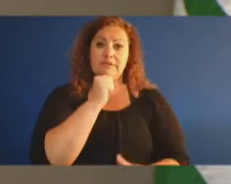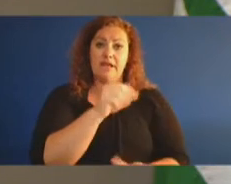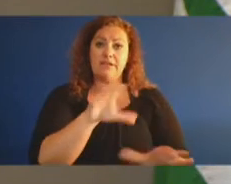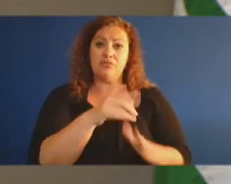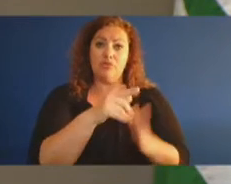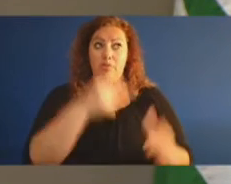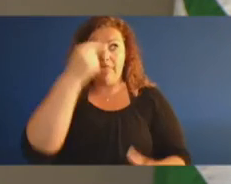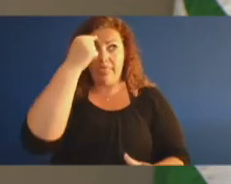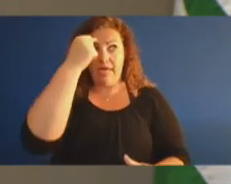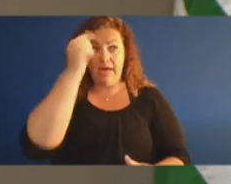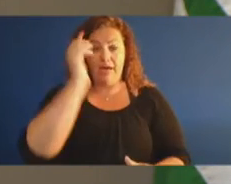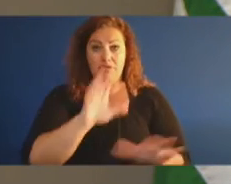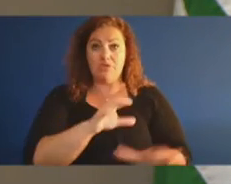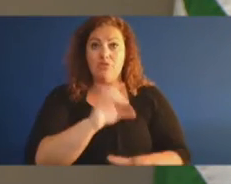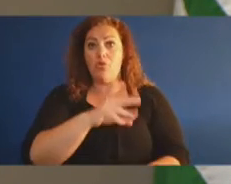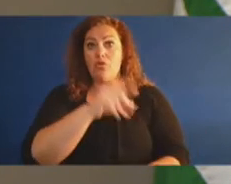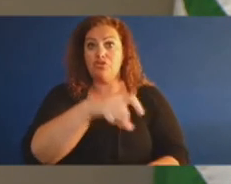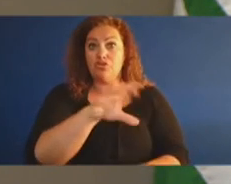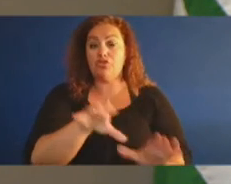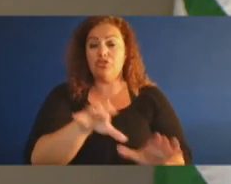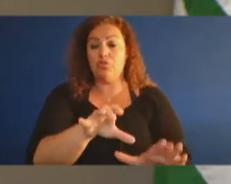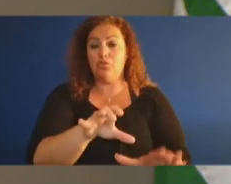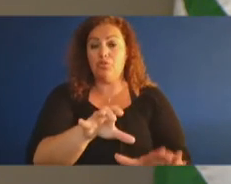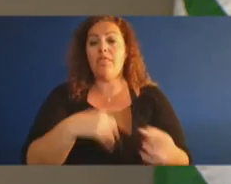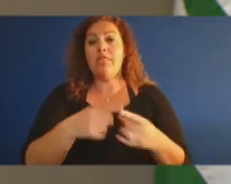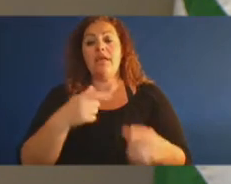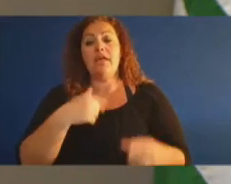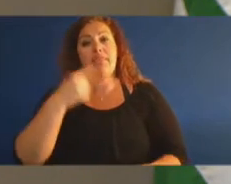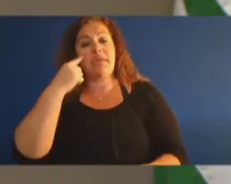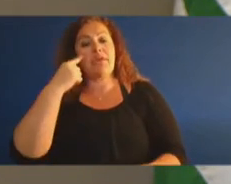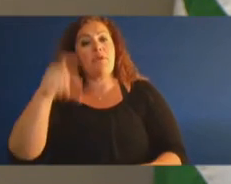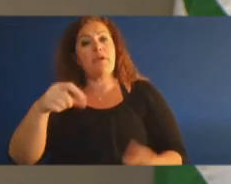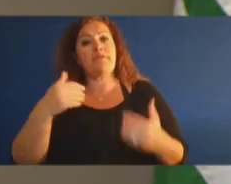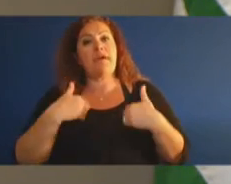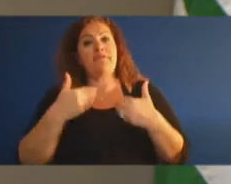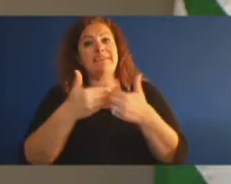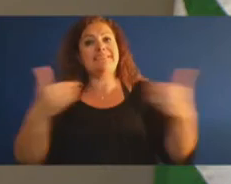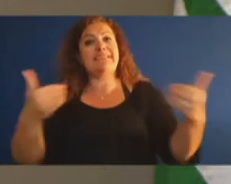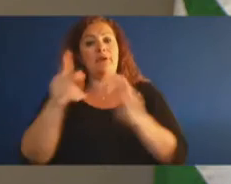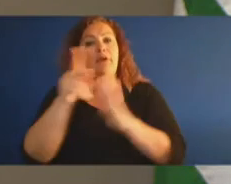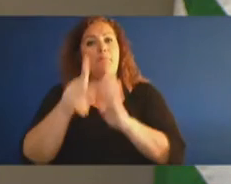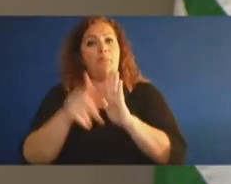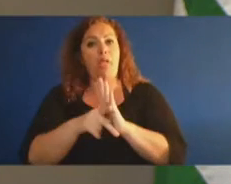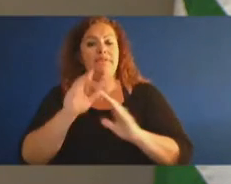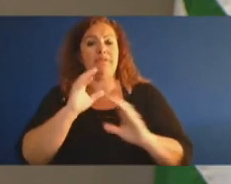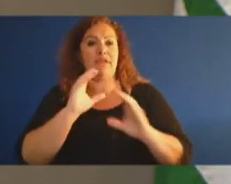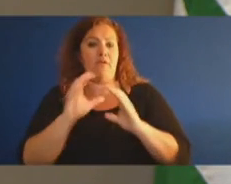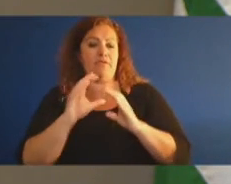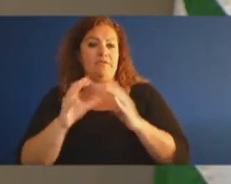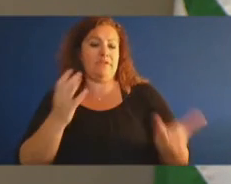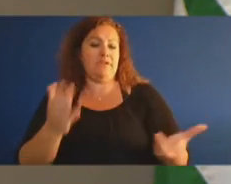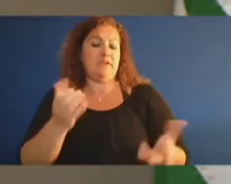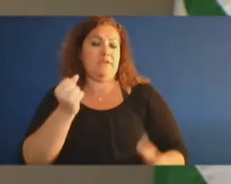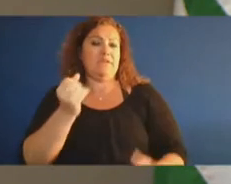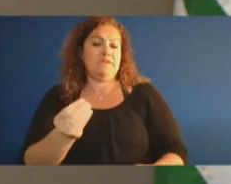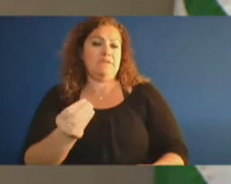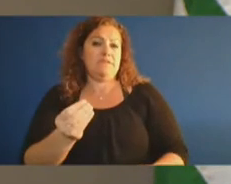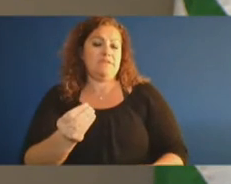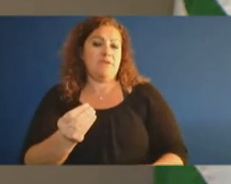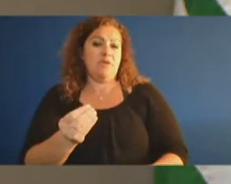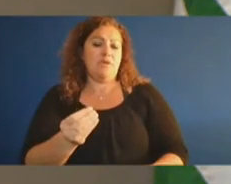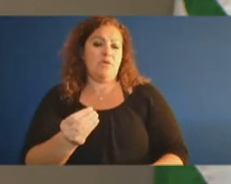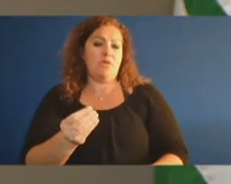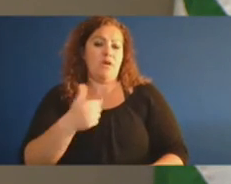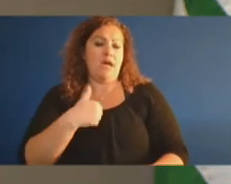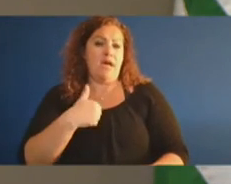were going to do or should do then I think we have to have a separate policy conversation so uh I I'm